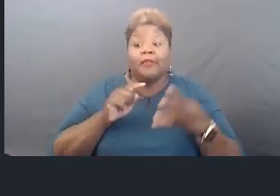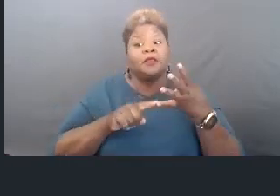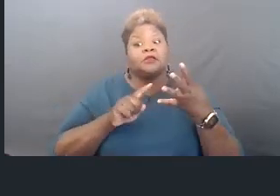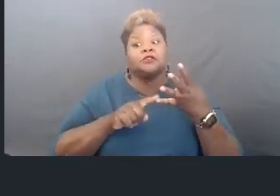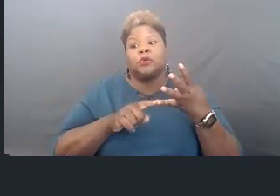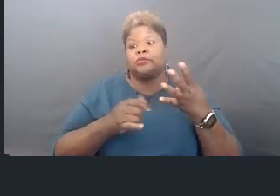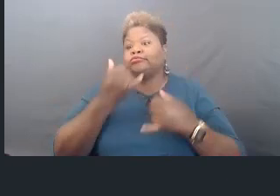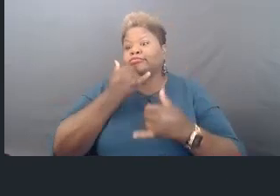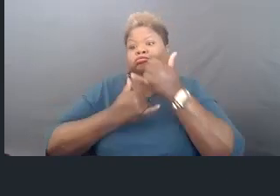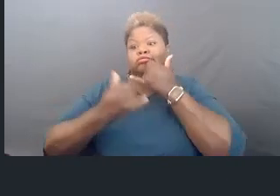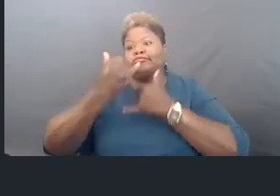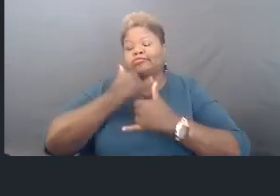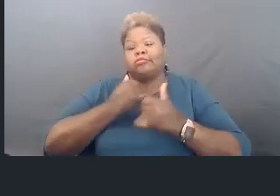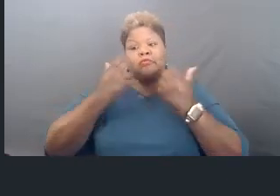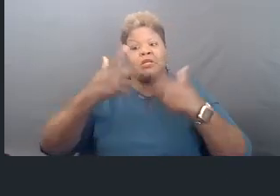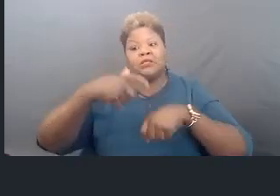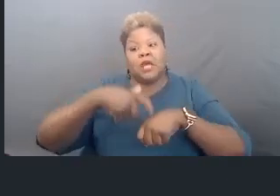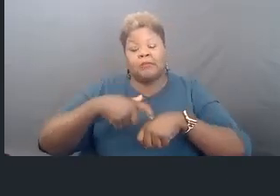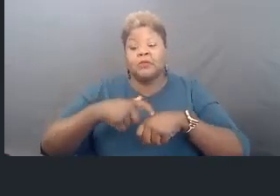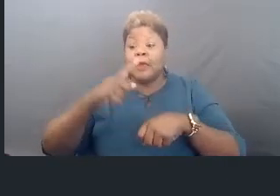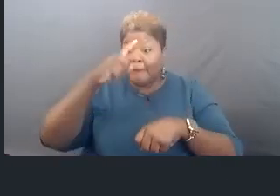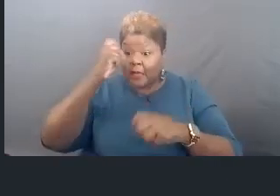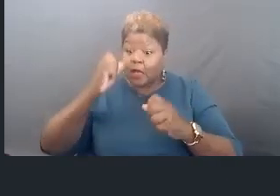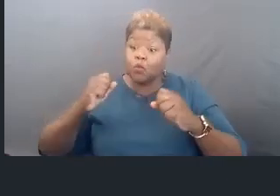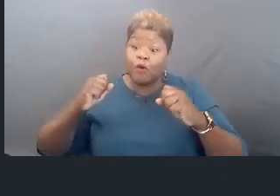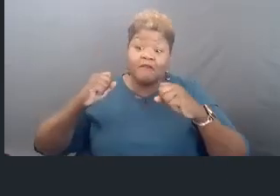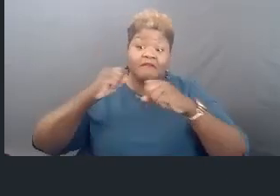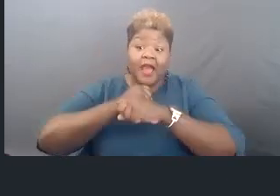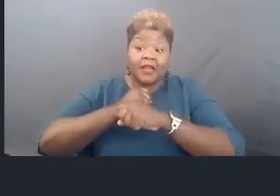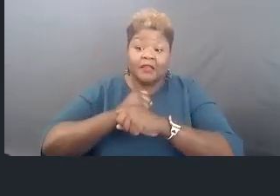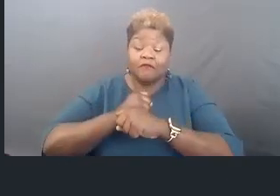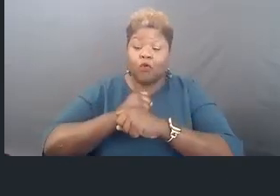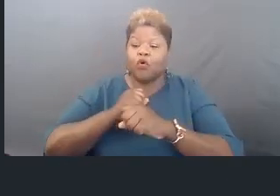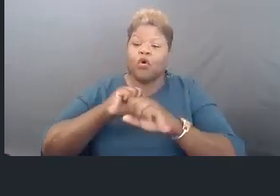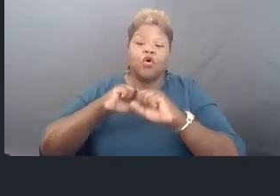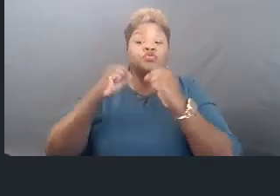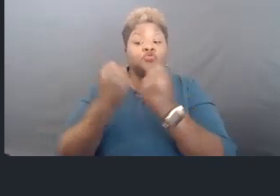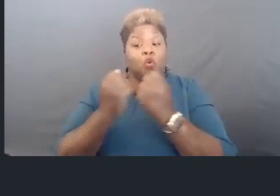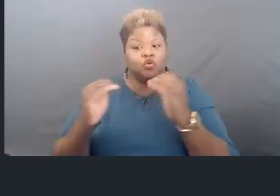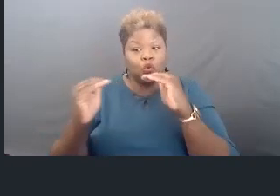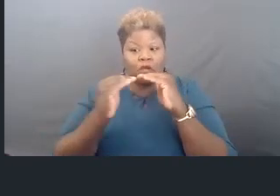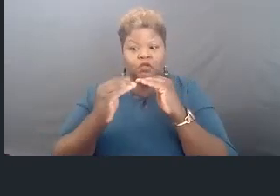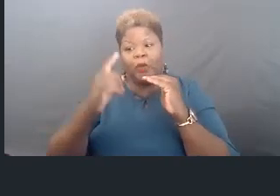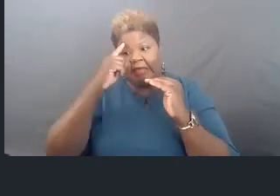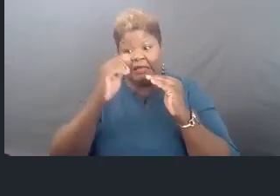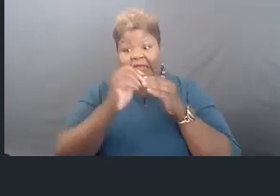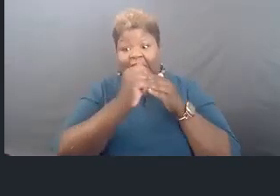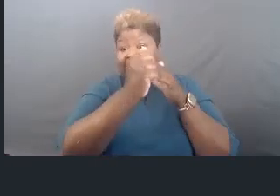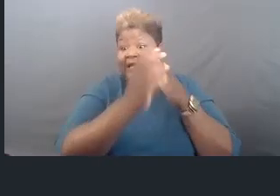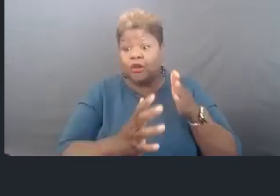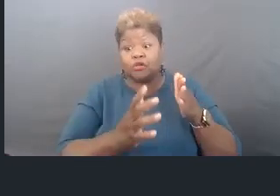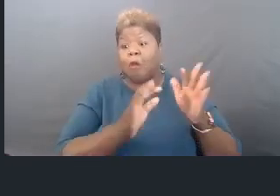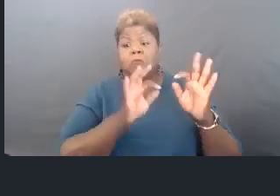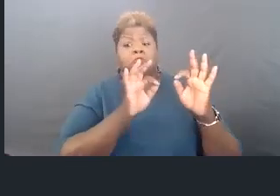that because we are fighting for social justice or a specific goal, we think that our leaders are beyond reproach. They're not. They